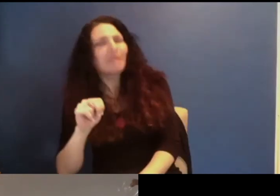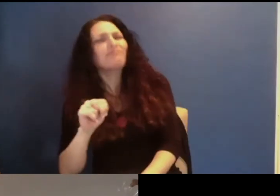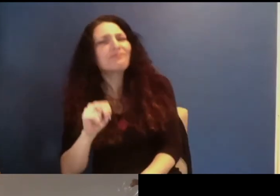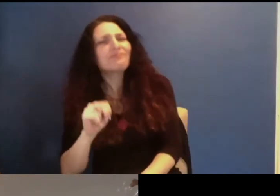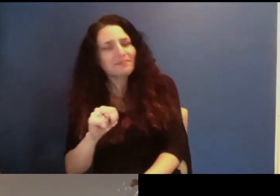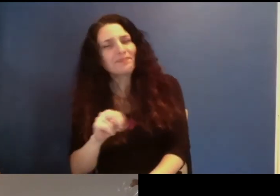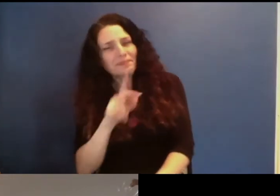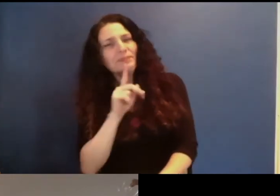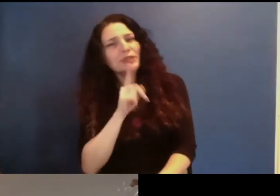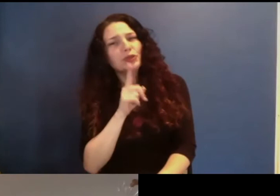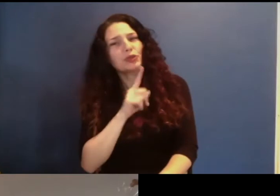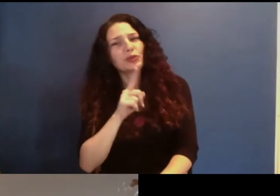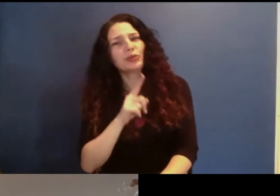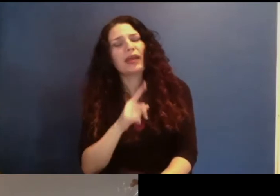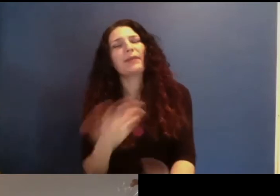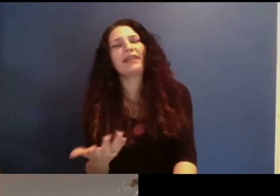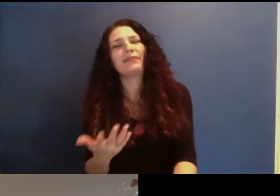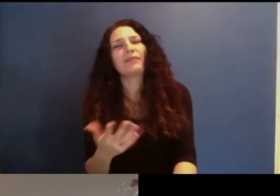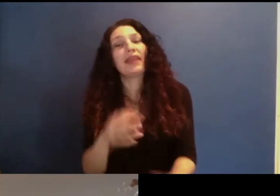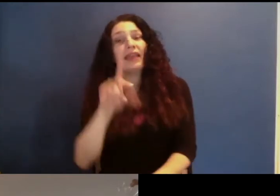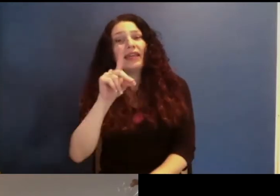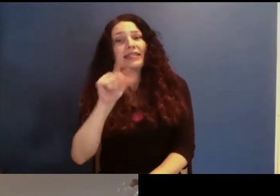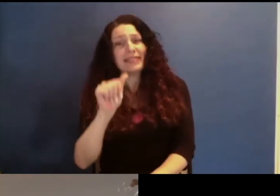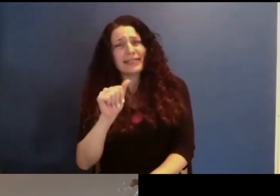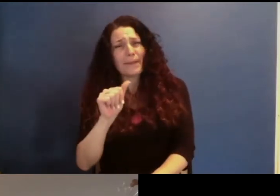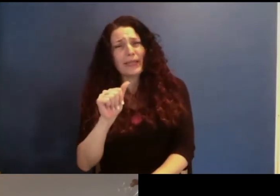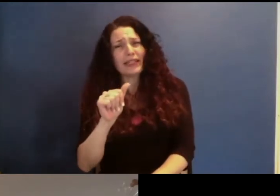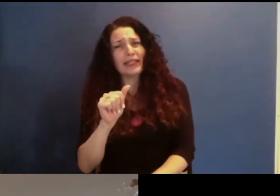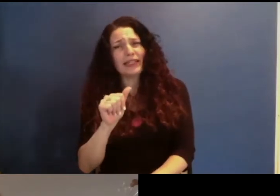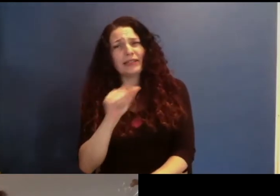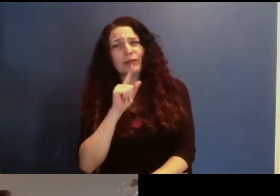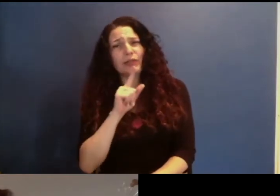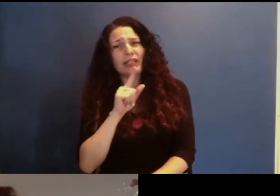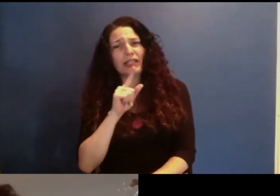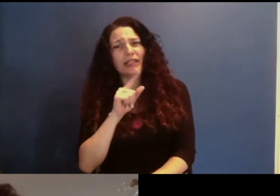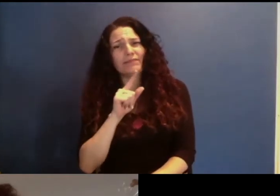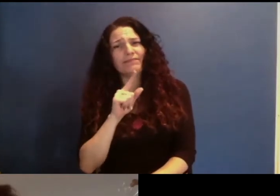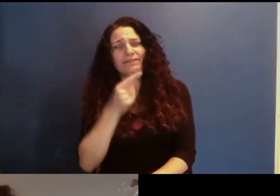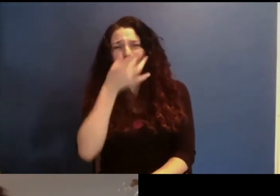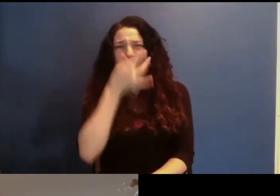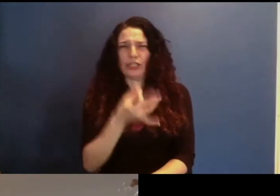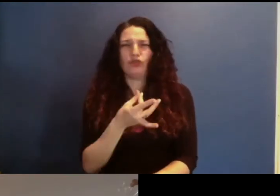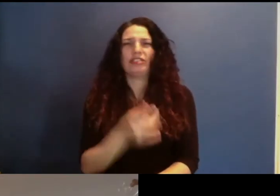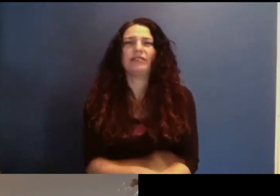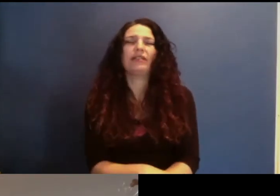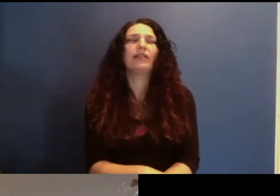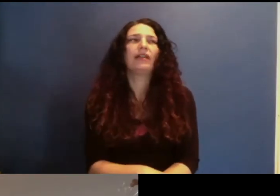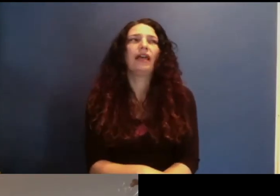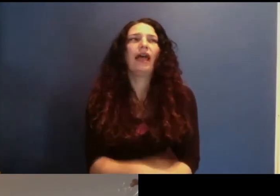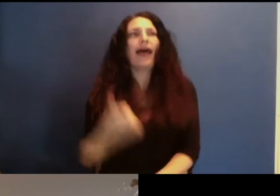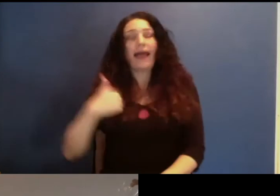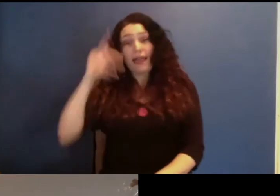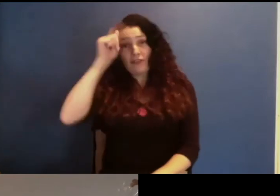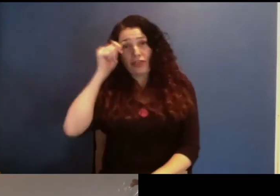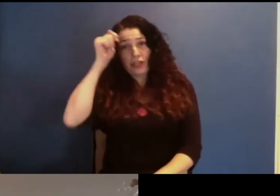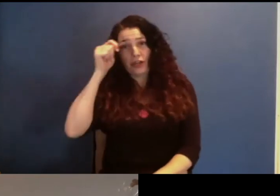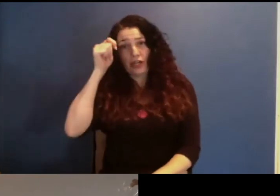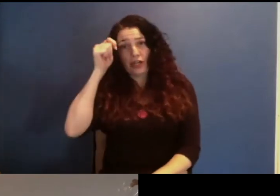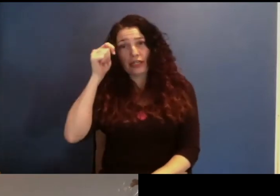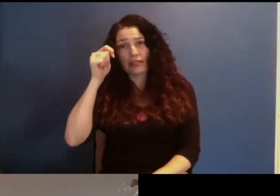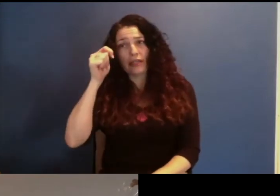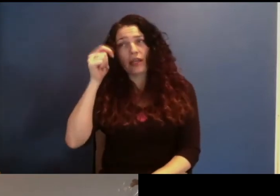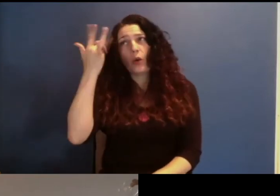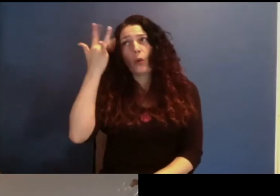interesting. It's like, I think people are fearful. I have like theories about why I think people are fearful of it the way that they're not fearful of like sexuality, because I